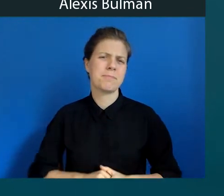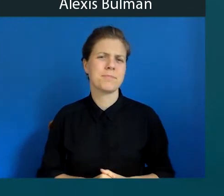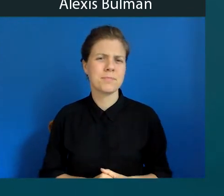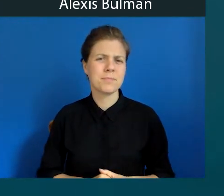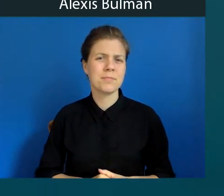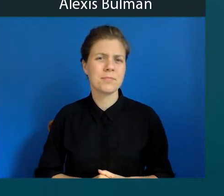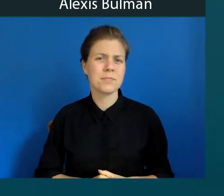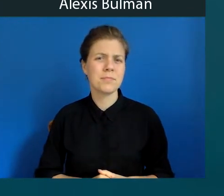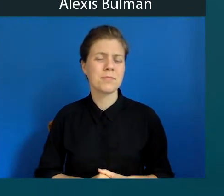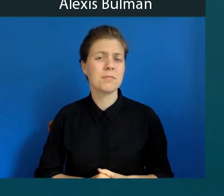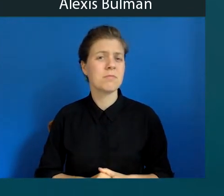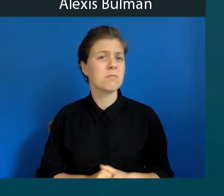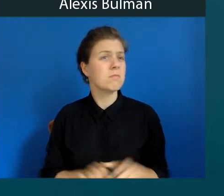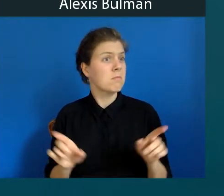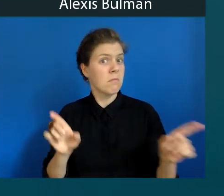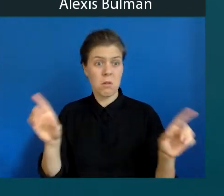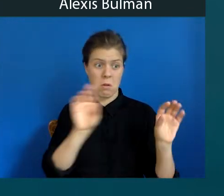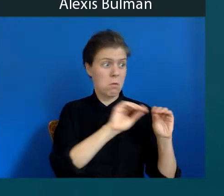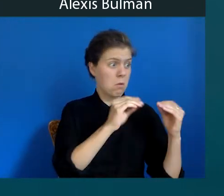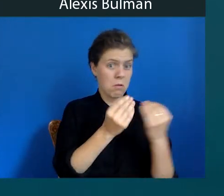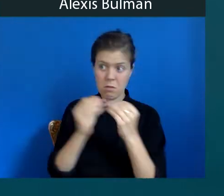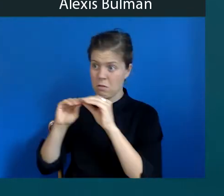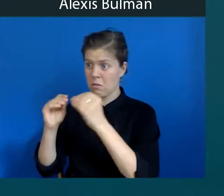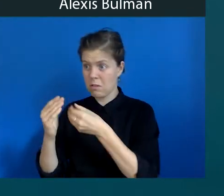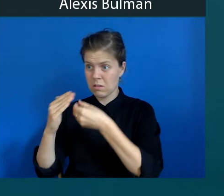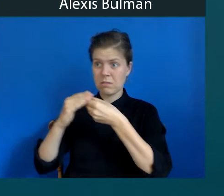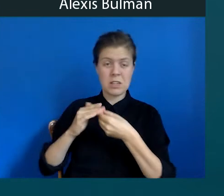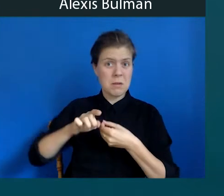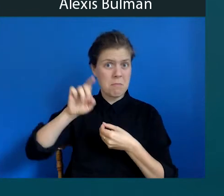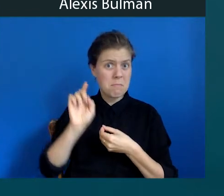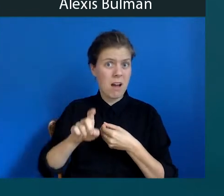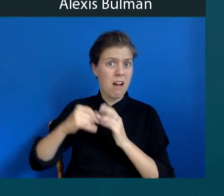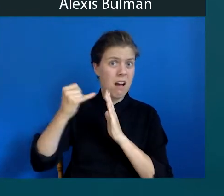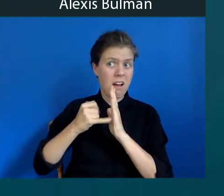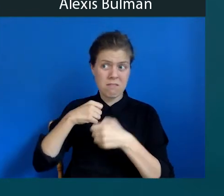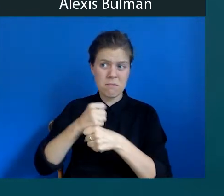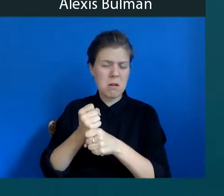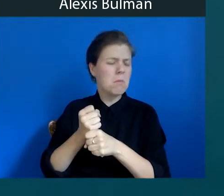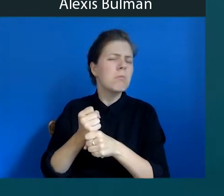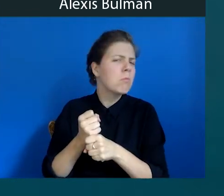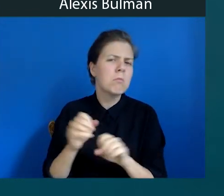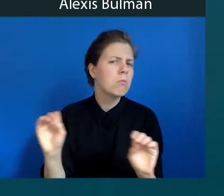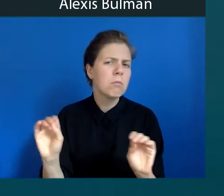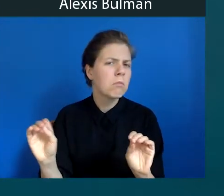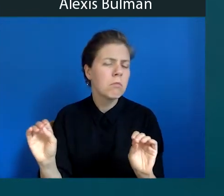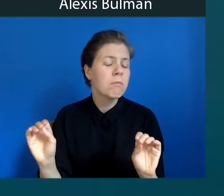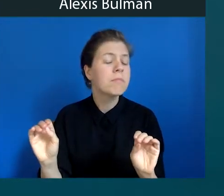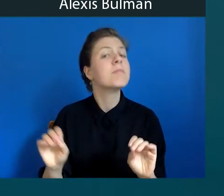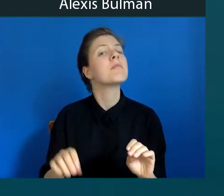it wasn't necessary, there was no pressure for me to create artwork. I decided to make 2 projects as a way